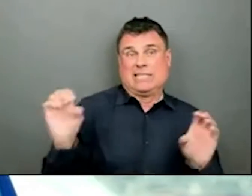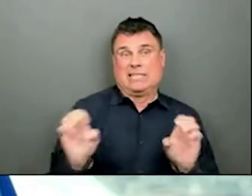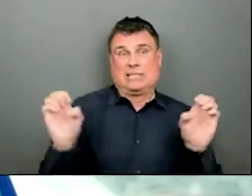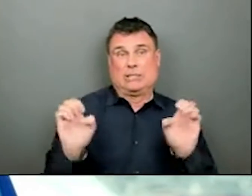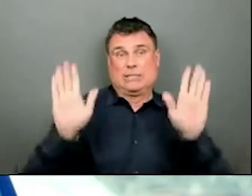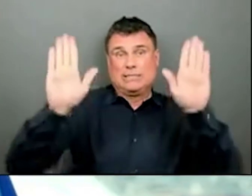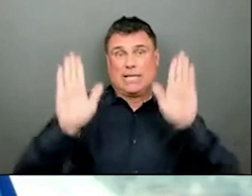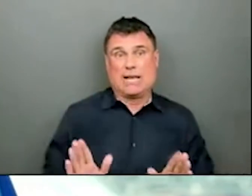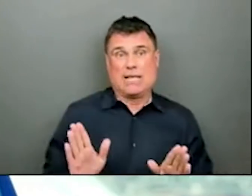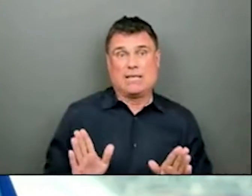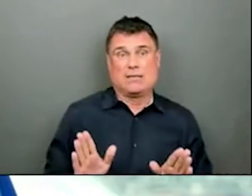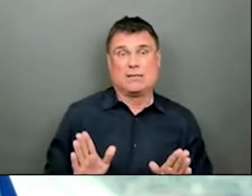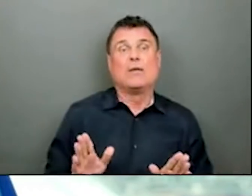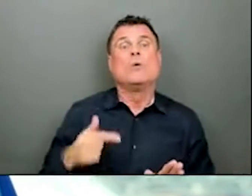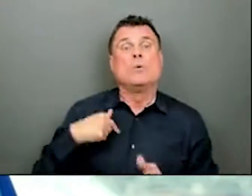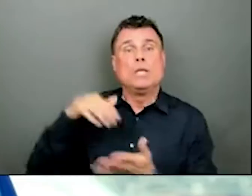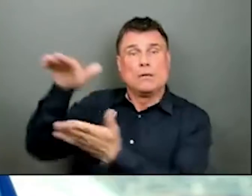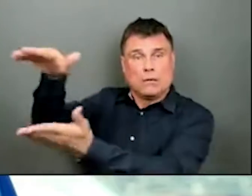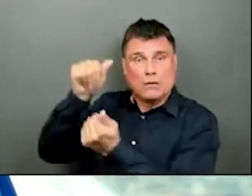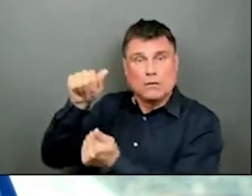Sunday or Easter Saturday, about